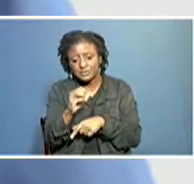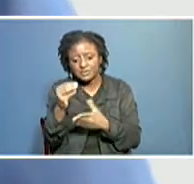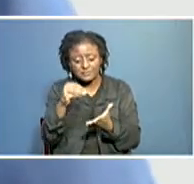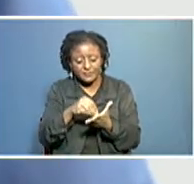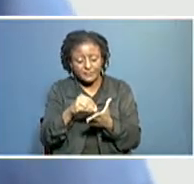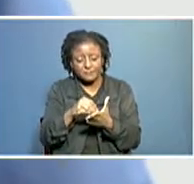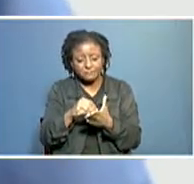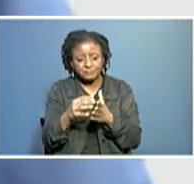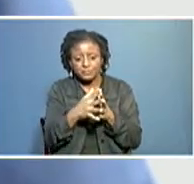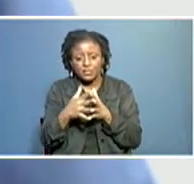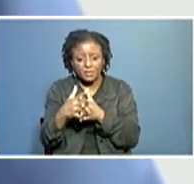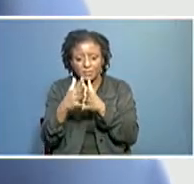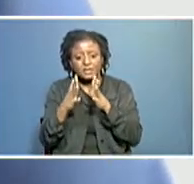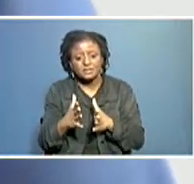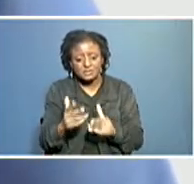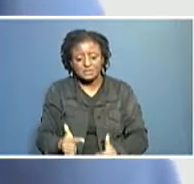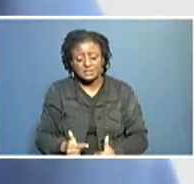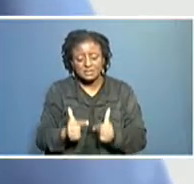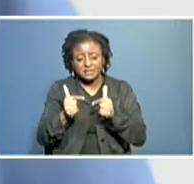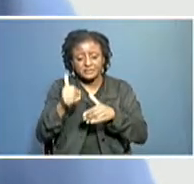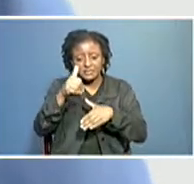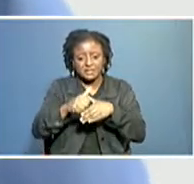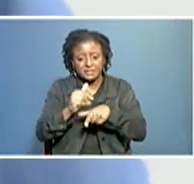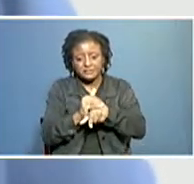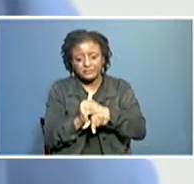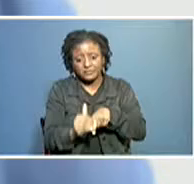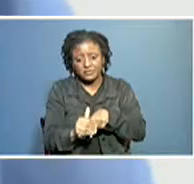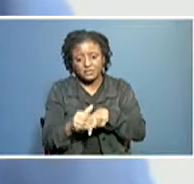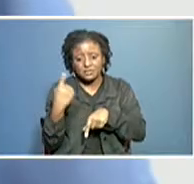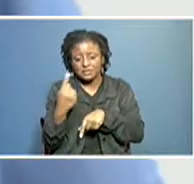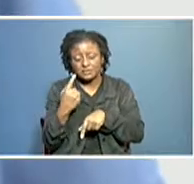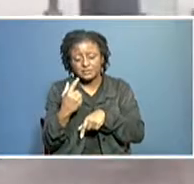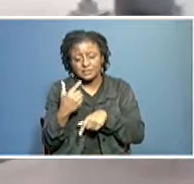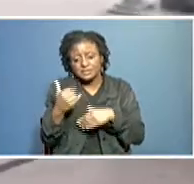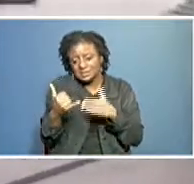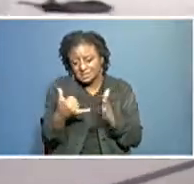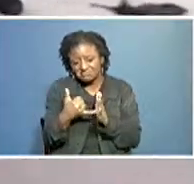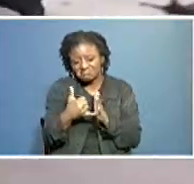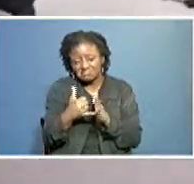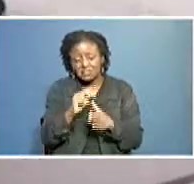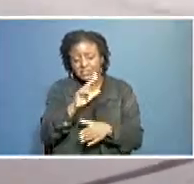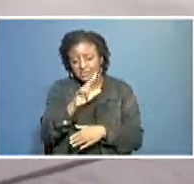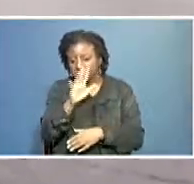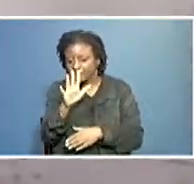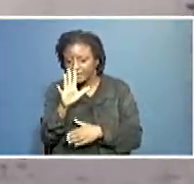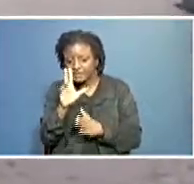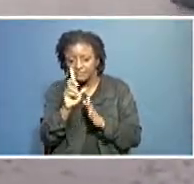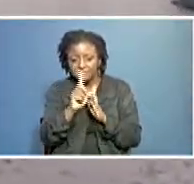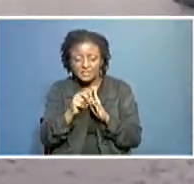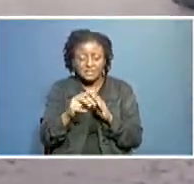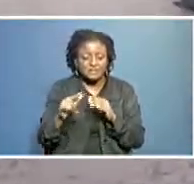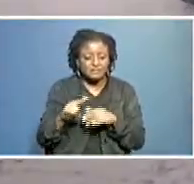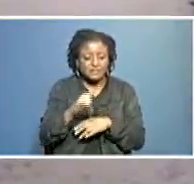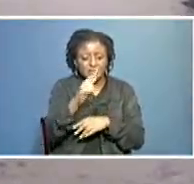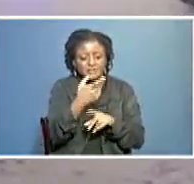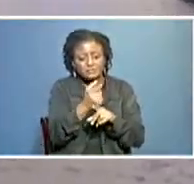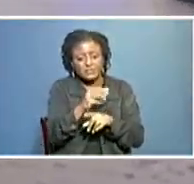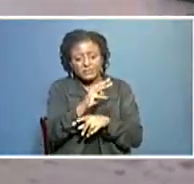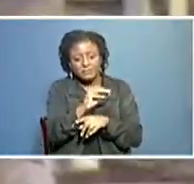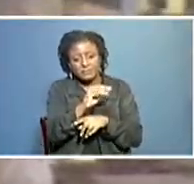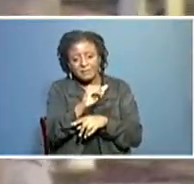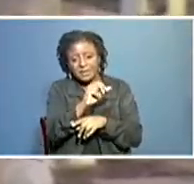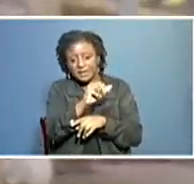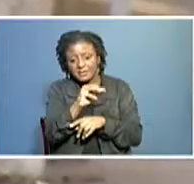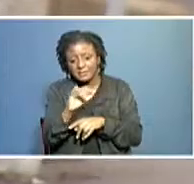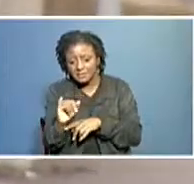alone. It's a 35-minute flight from Fort Lauderdale, Miami to Nassau. This is an